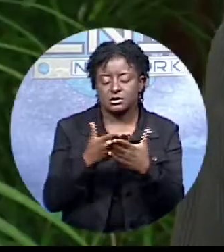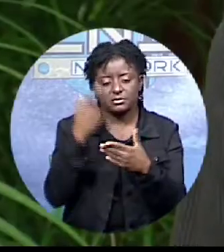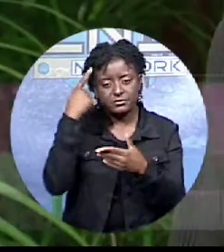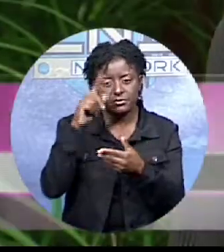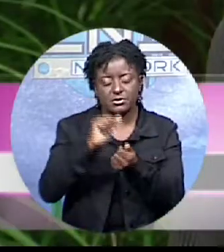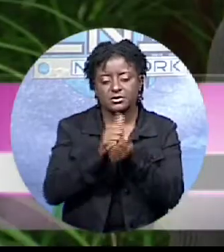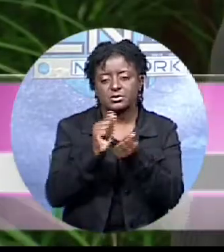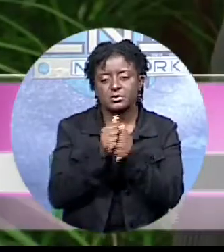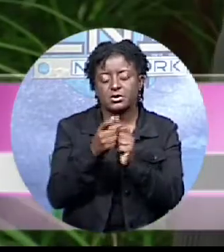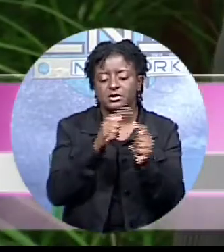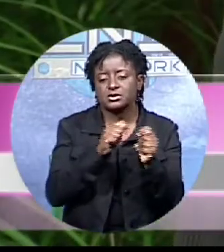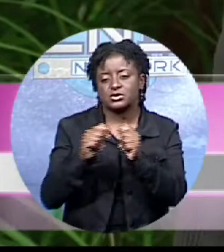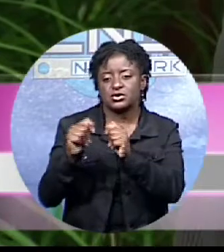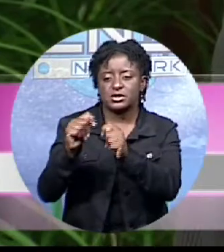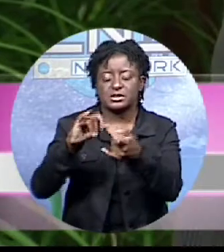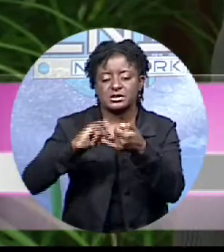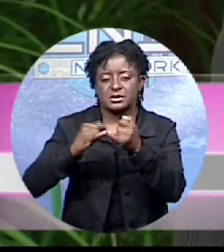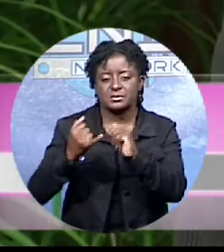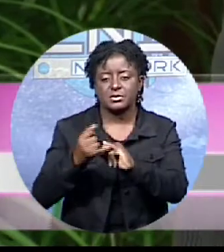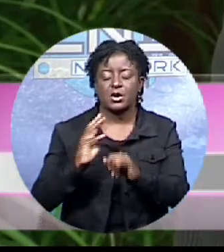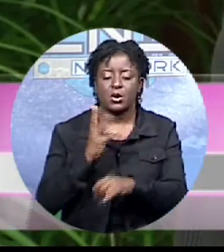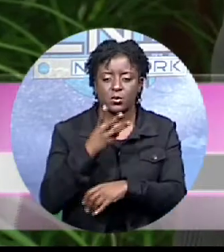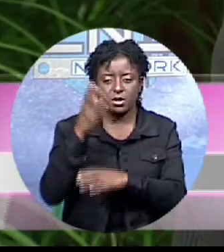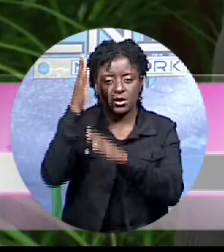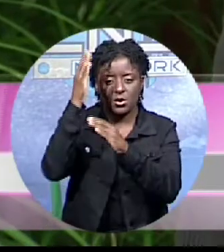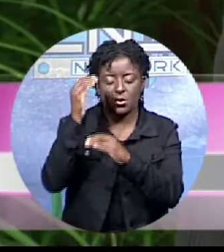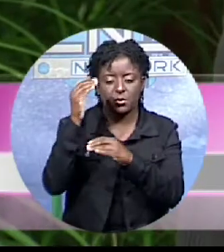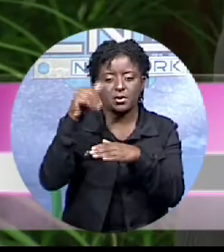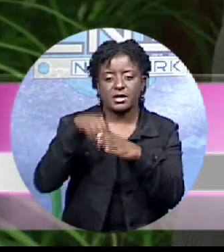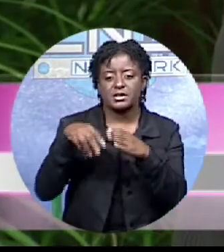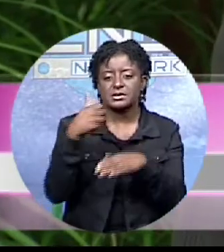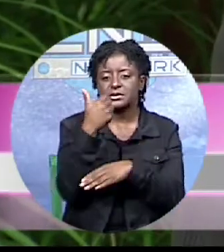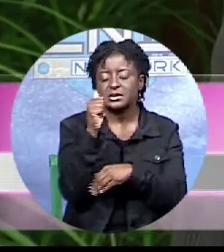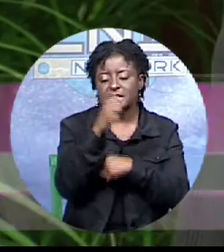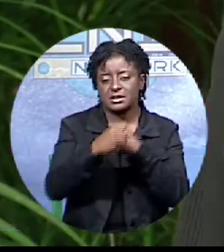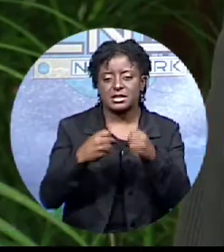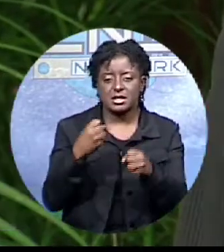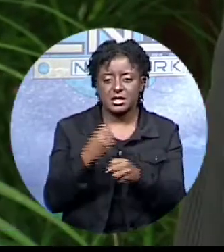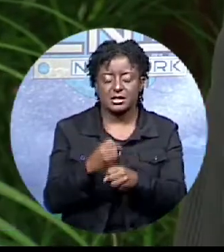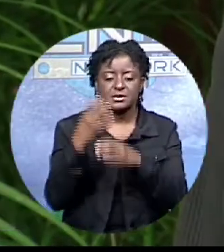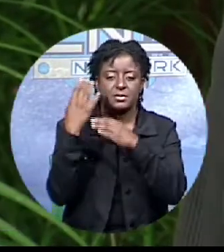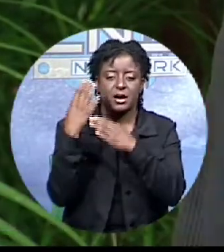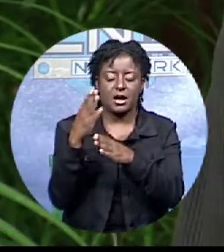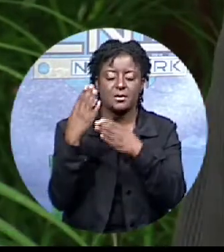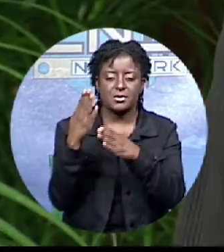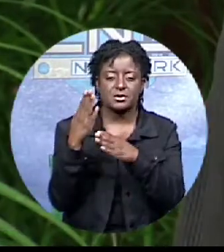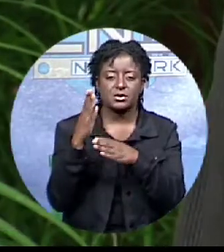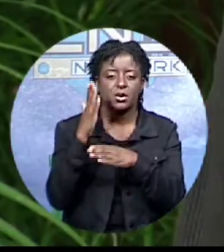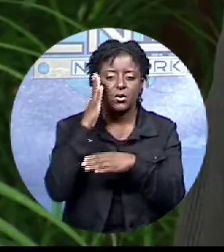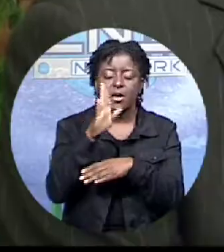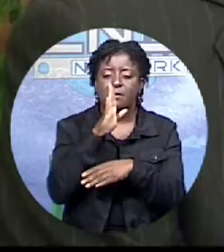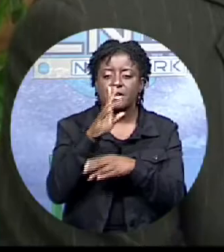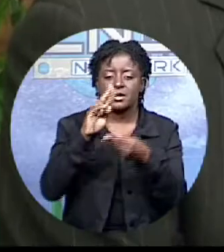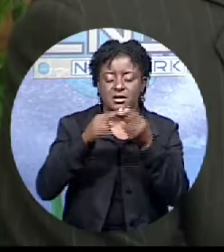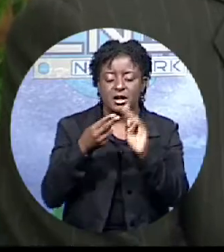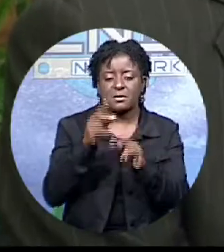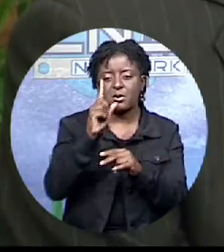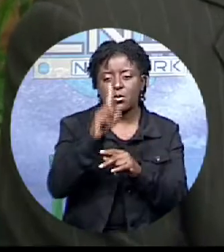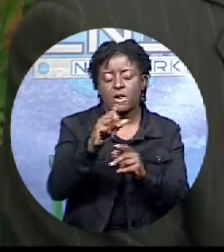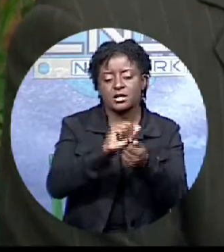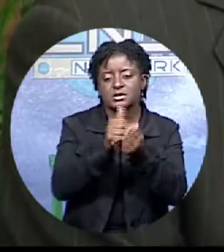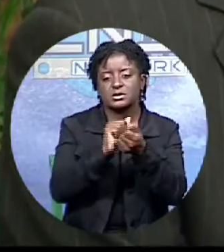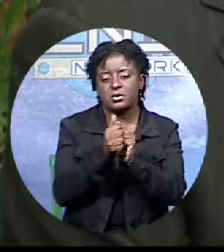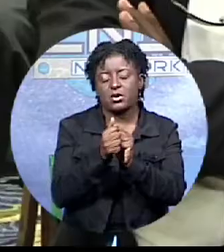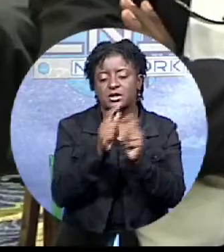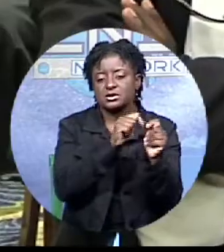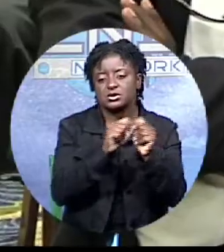in 10 years, the Bahamas will be the #1 sports tourism destination in the world. And